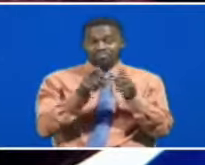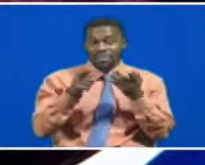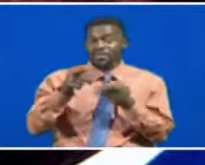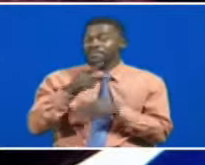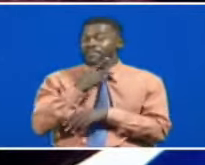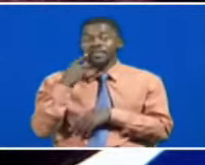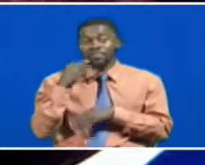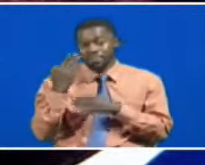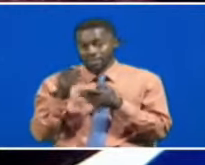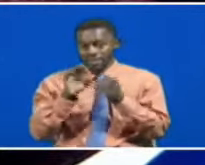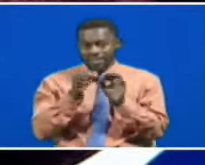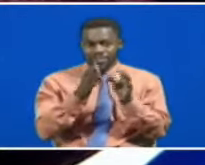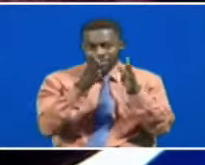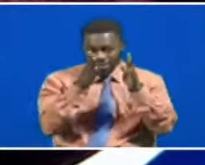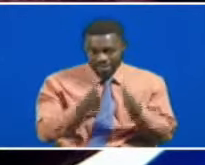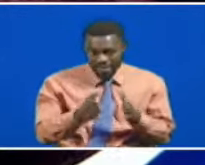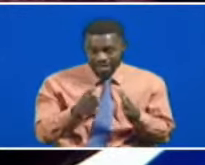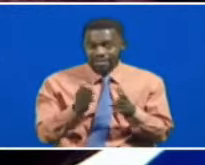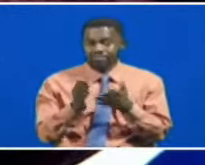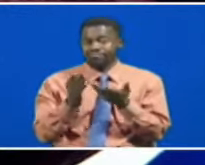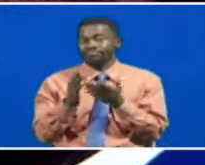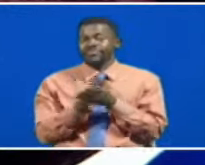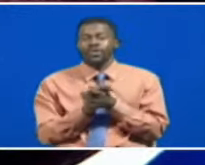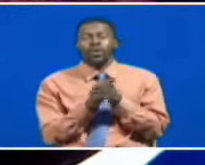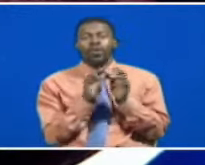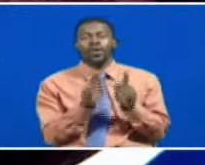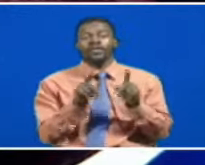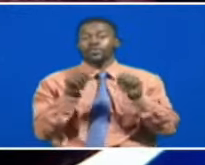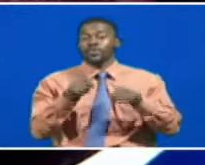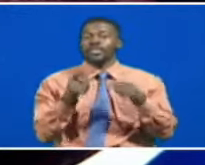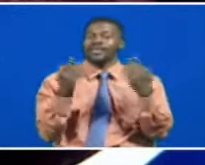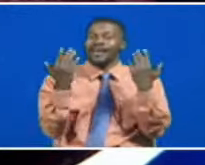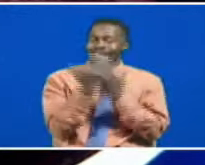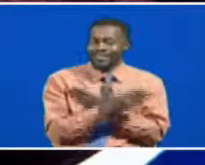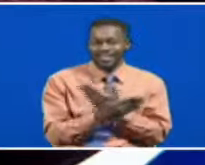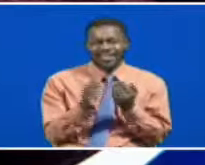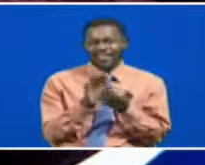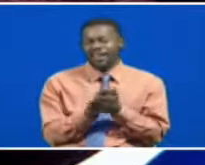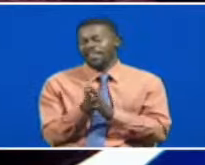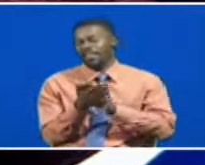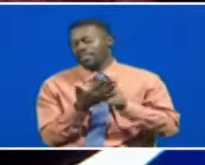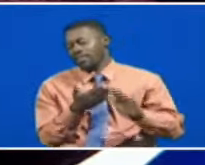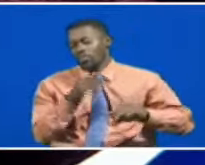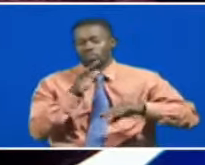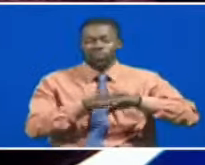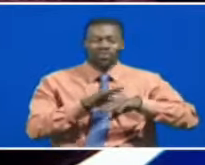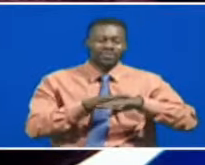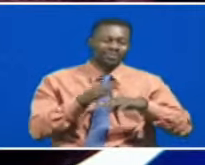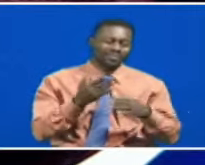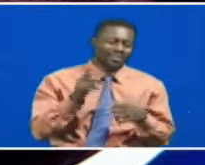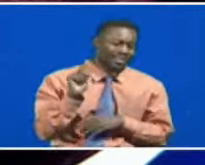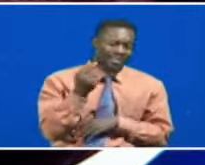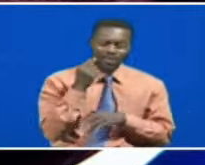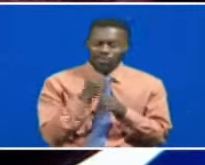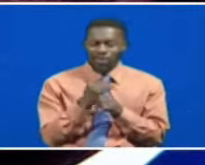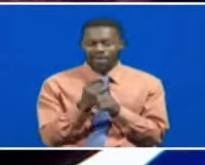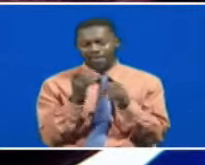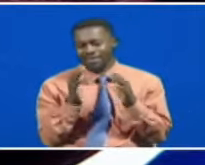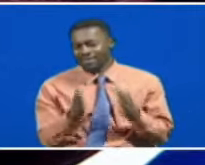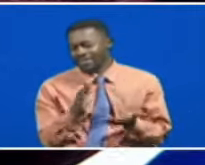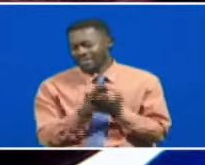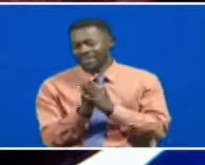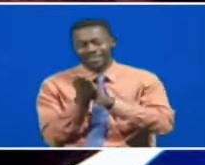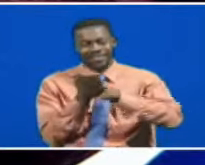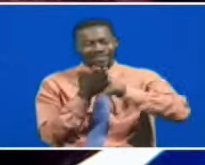Pomondi is with us tonight on Sign Language. So tonight, nothing to celebrate for the Kenyan workers. Contrary to